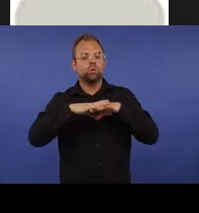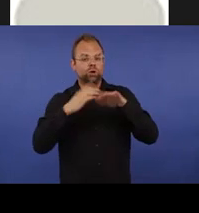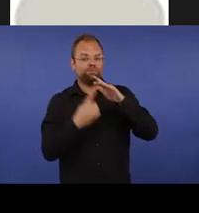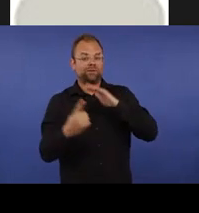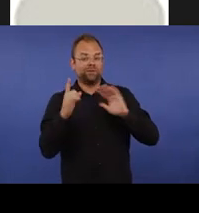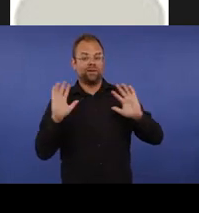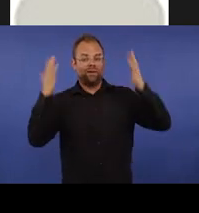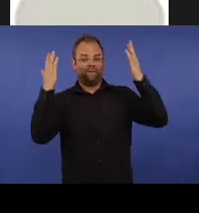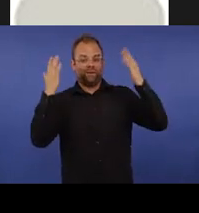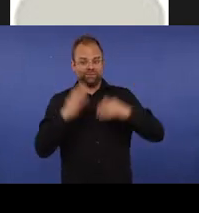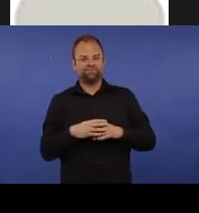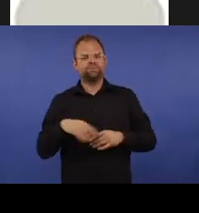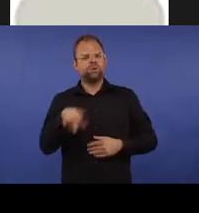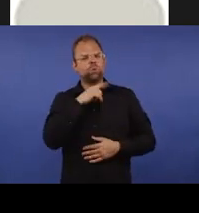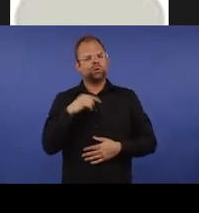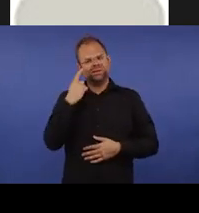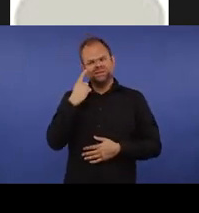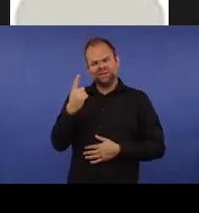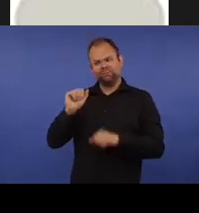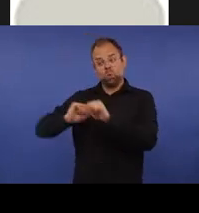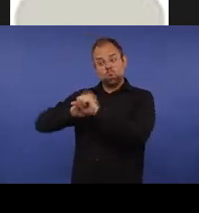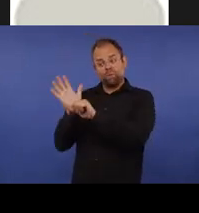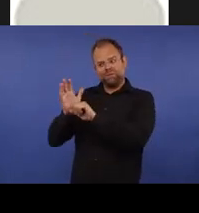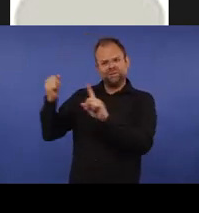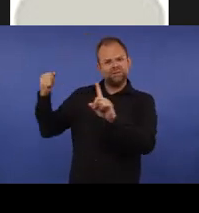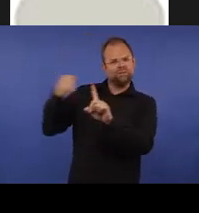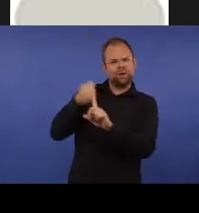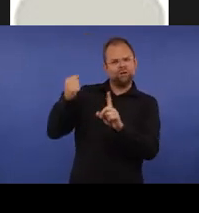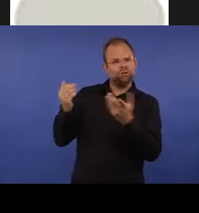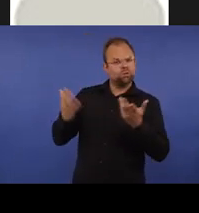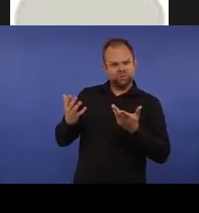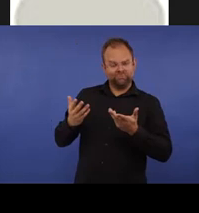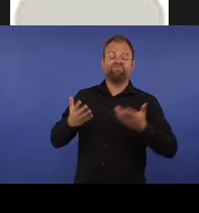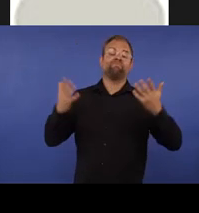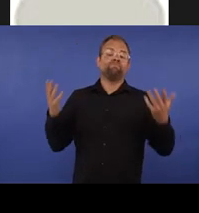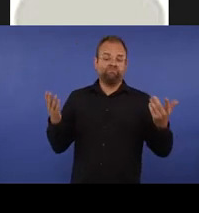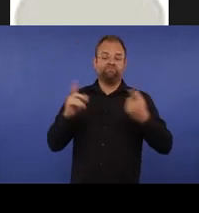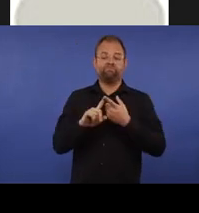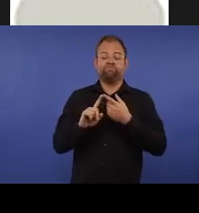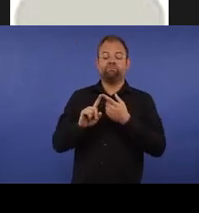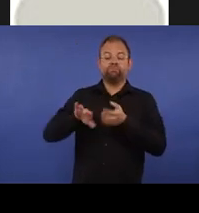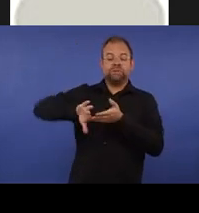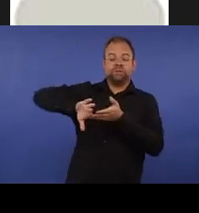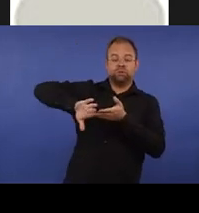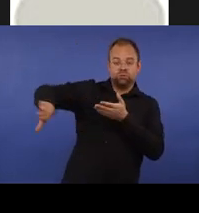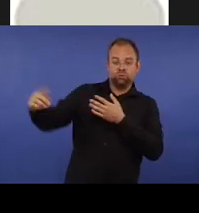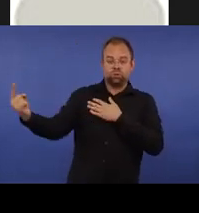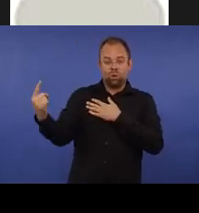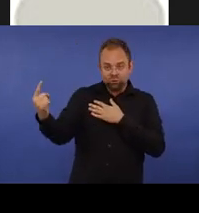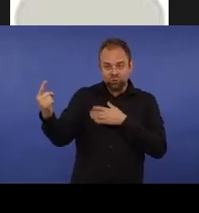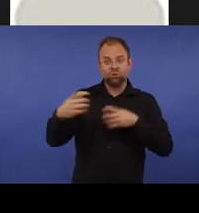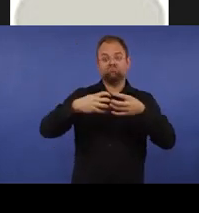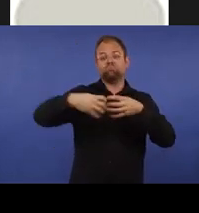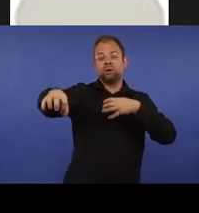and a need for more mobilization of our organization to keep our rights, what people have been talking about. The deaths in